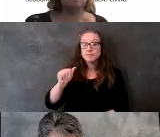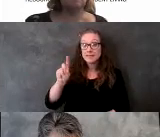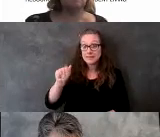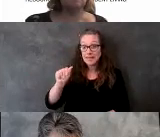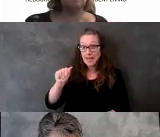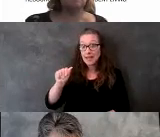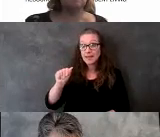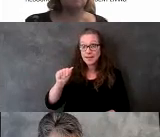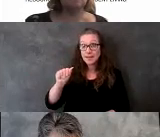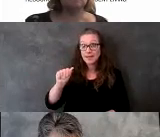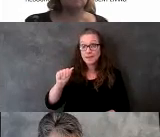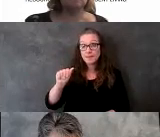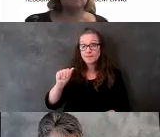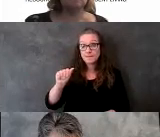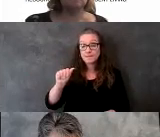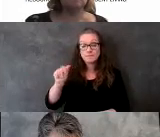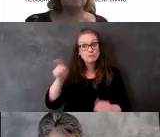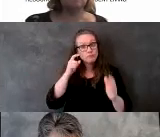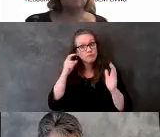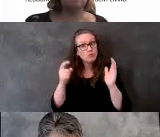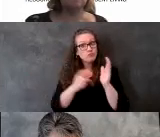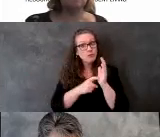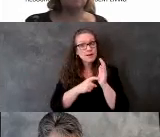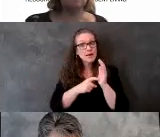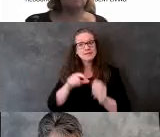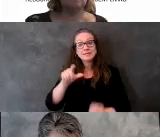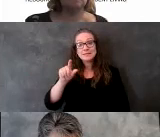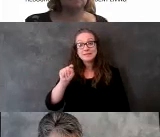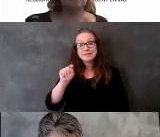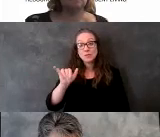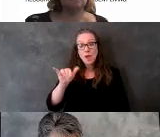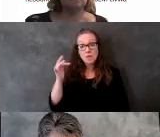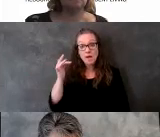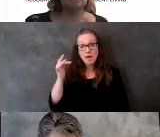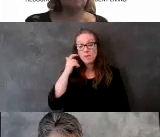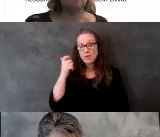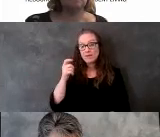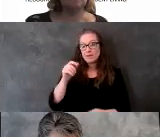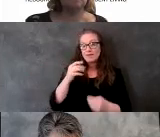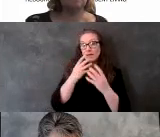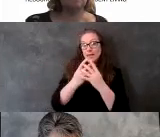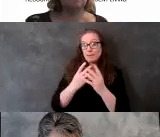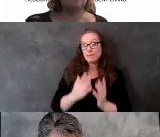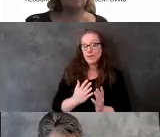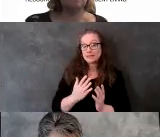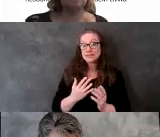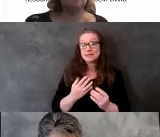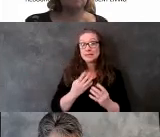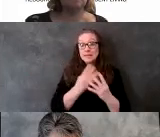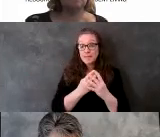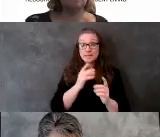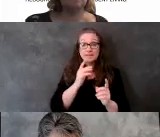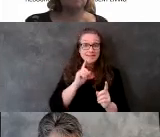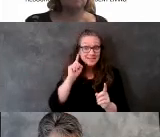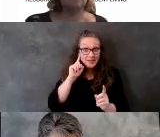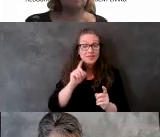this with regard to inmates. Inmates who are deaf and rely on TTY or